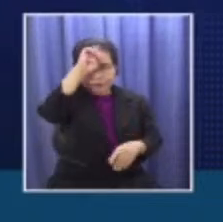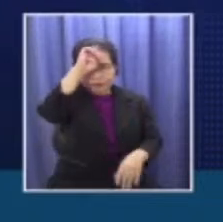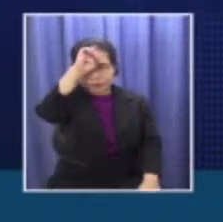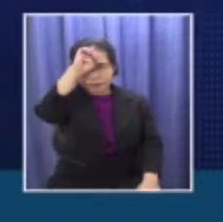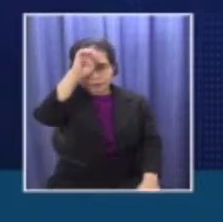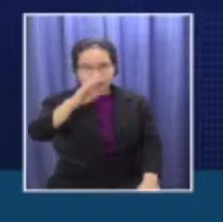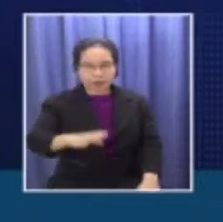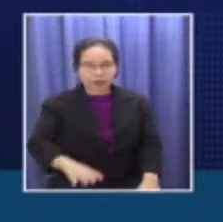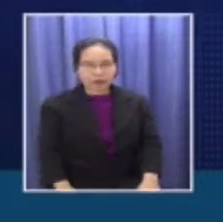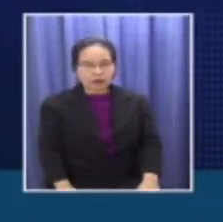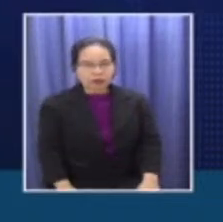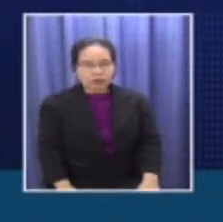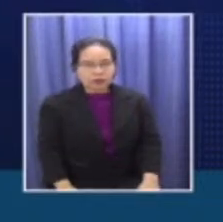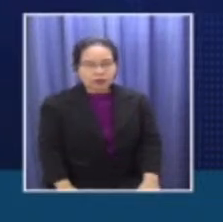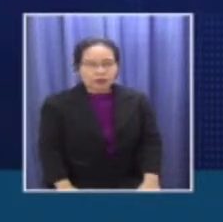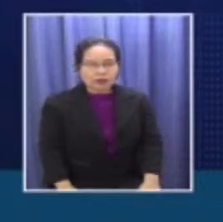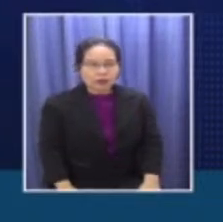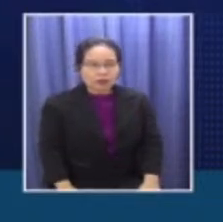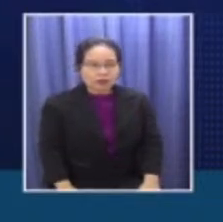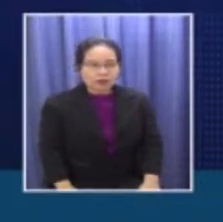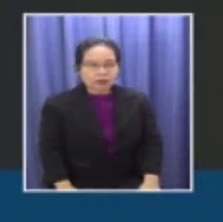Those are the questions, Brother Eli.